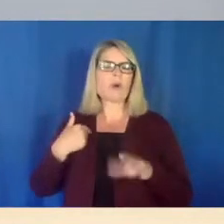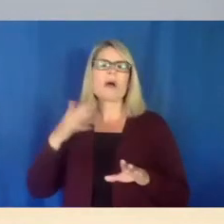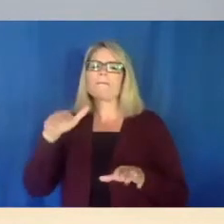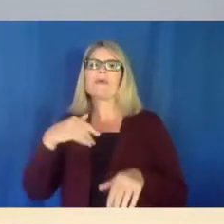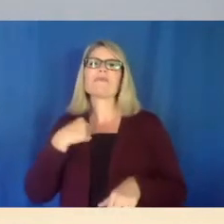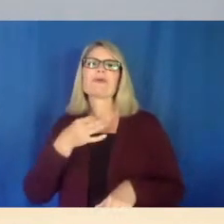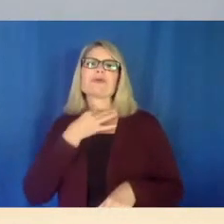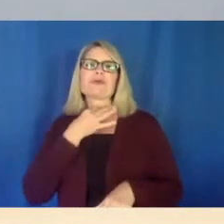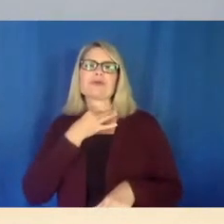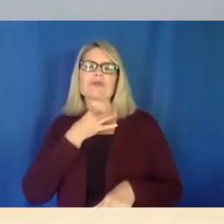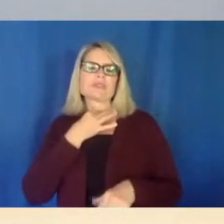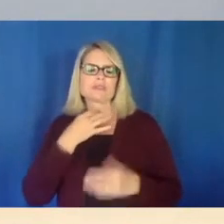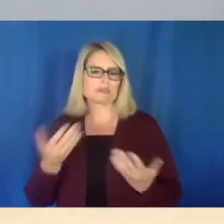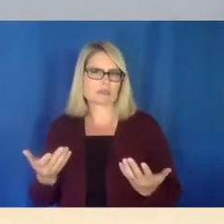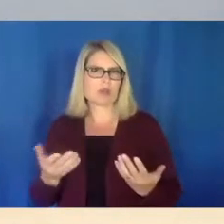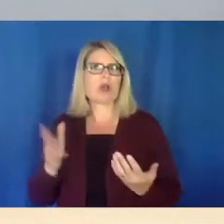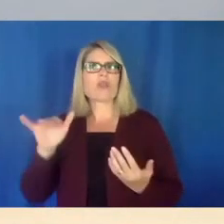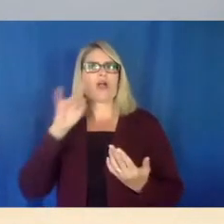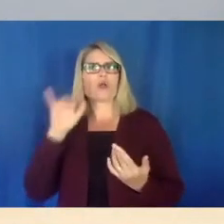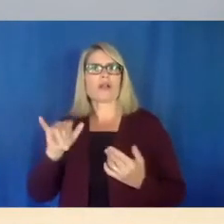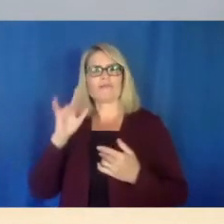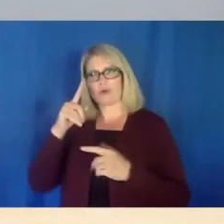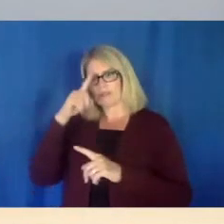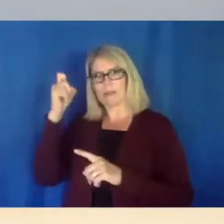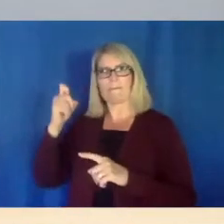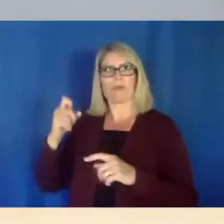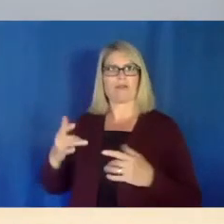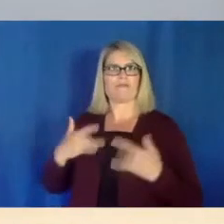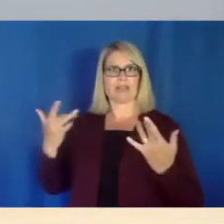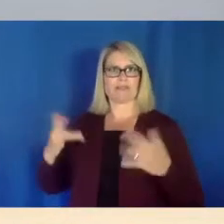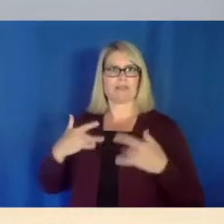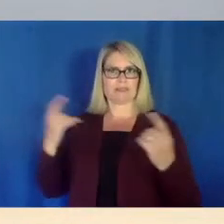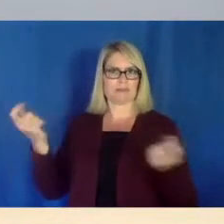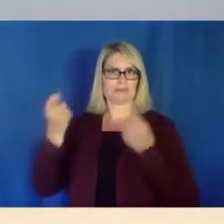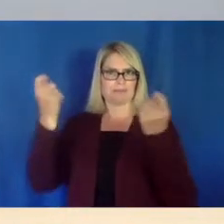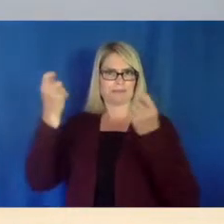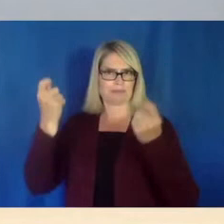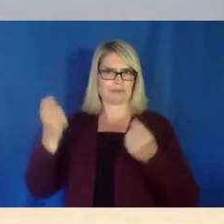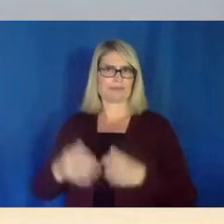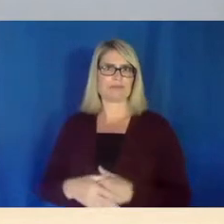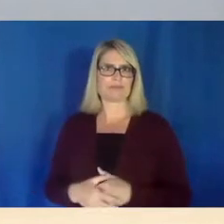to how this is going to affect events that are coming up.